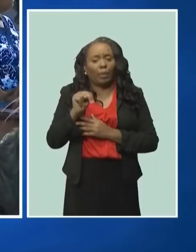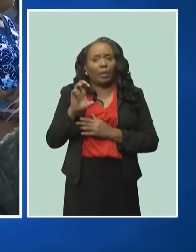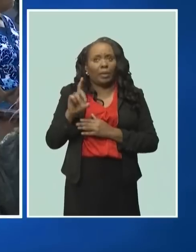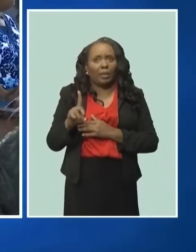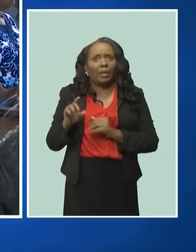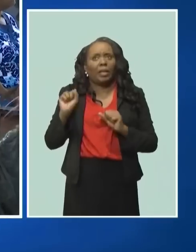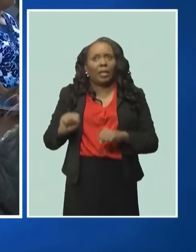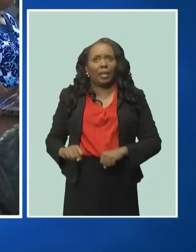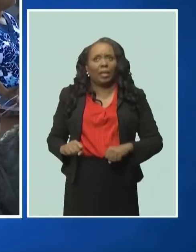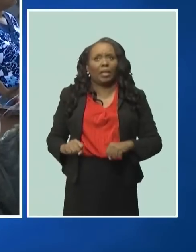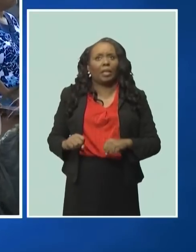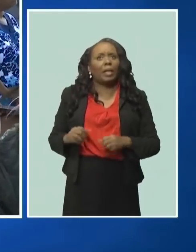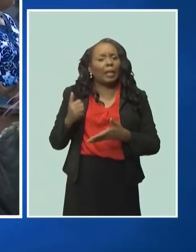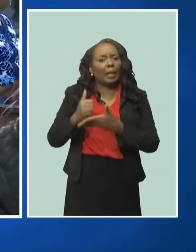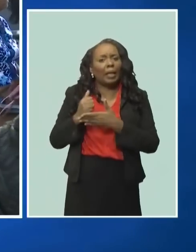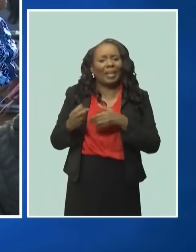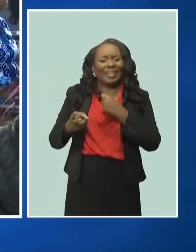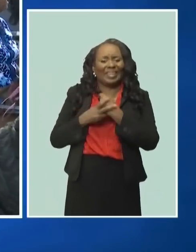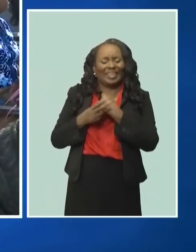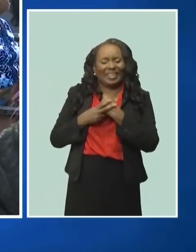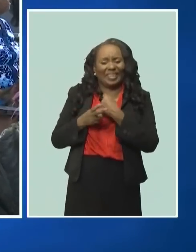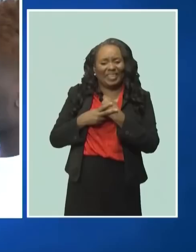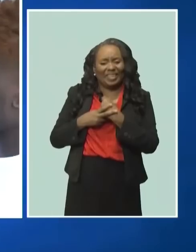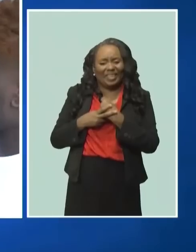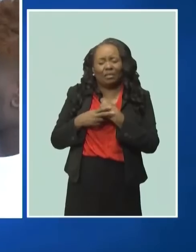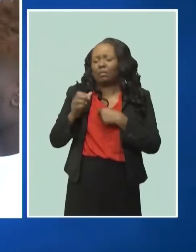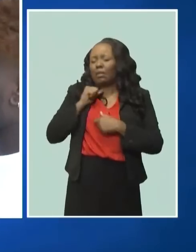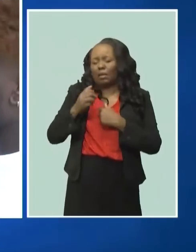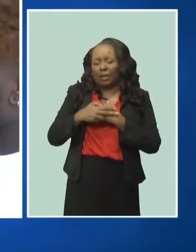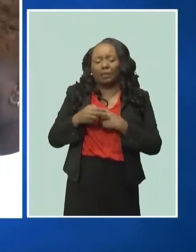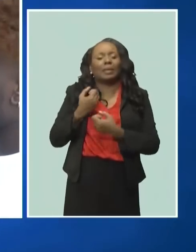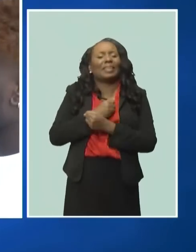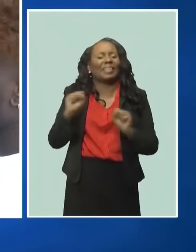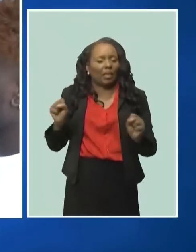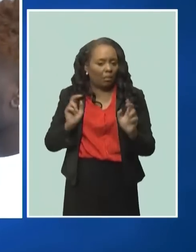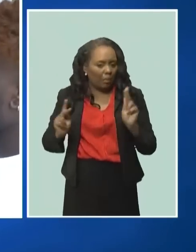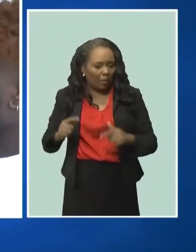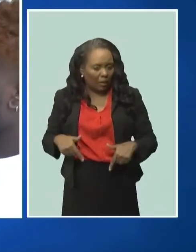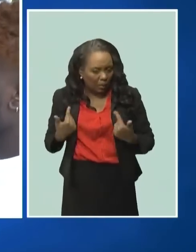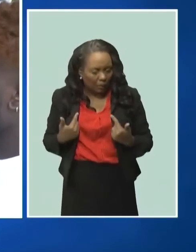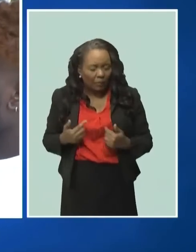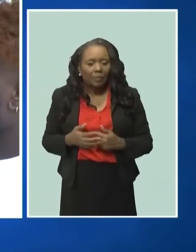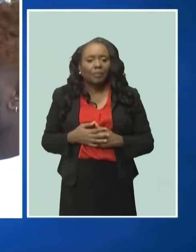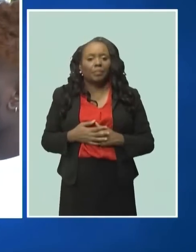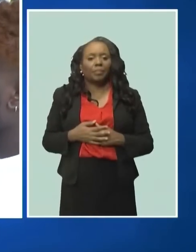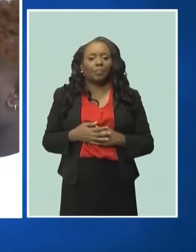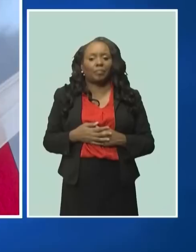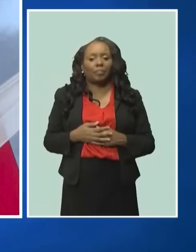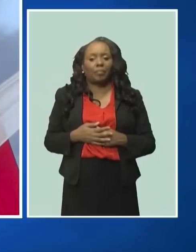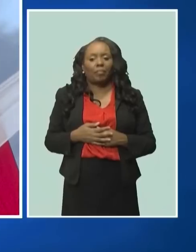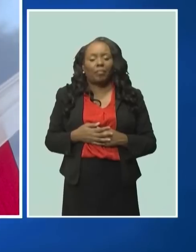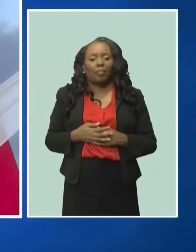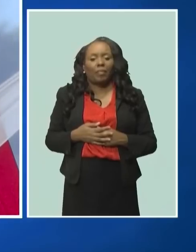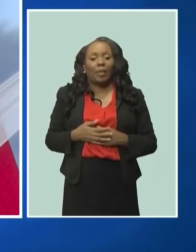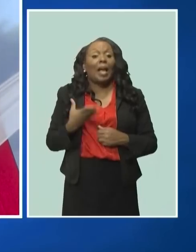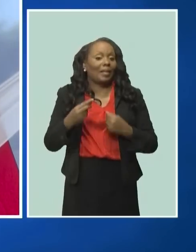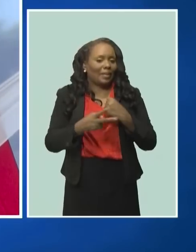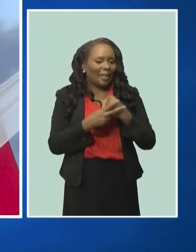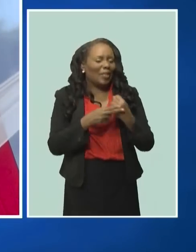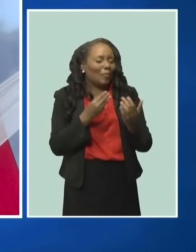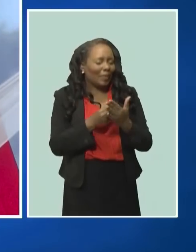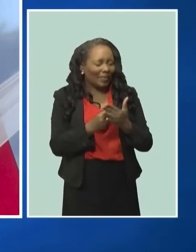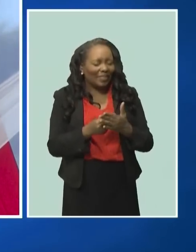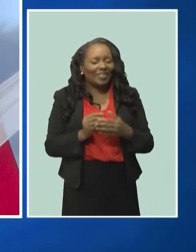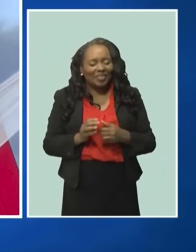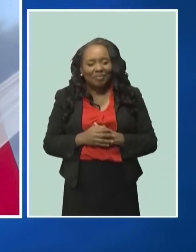$732.8 million as estimated in mortality costs, further supporting the effective